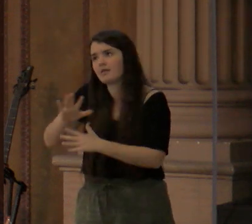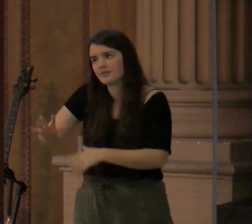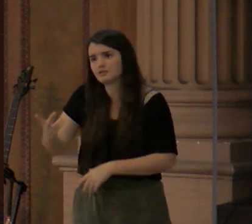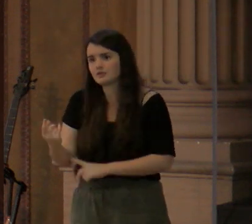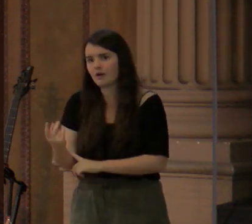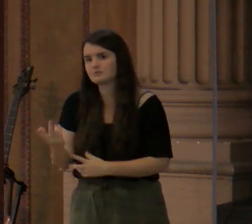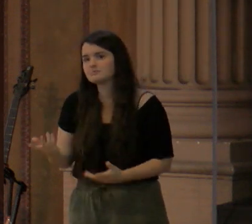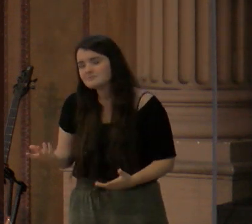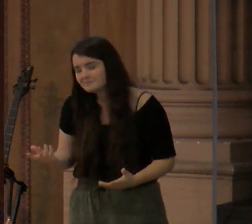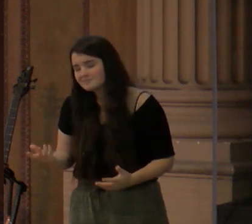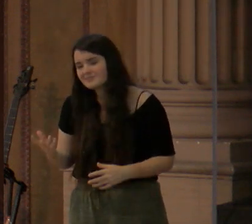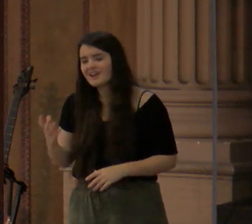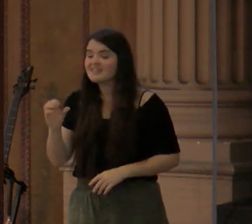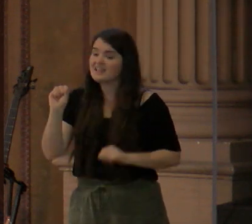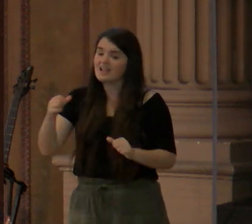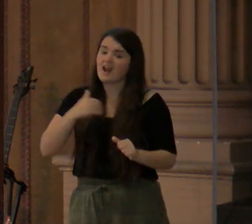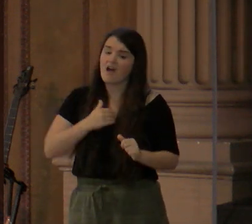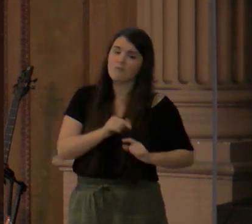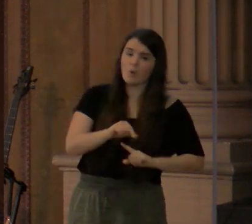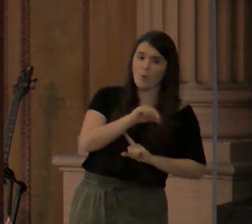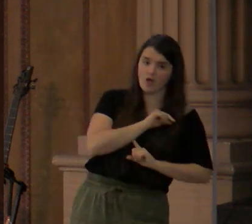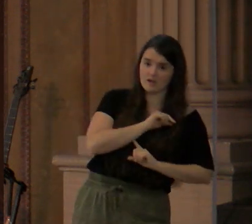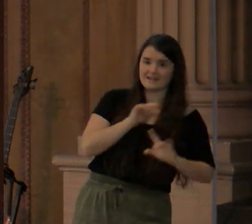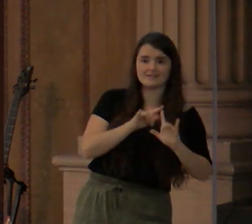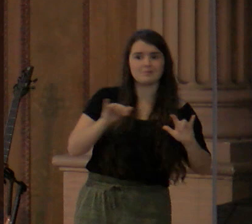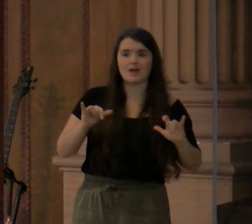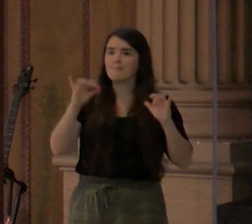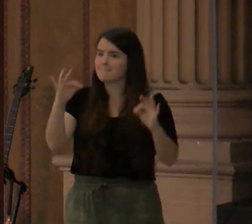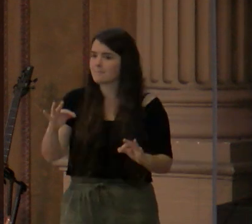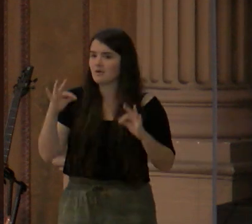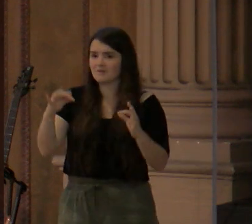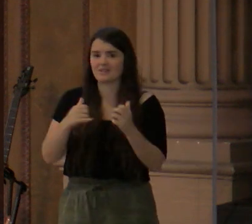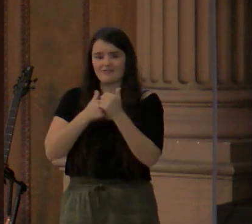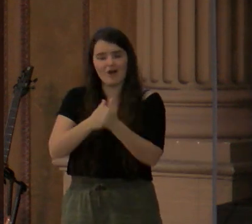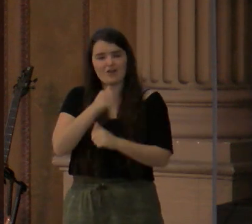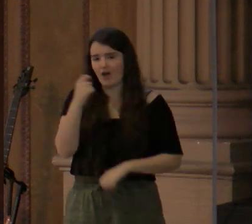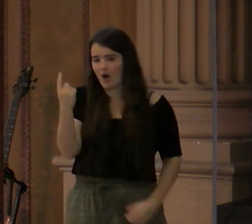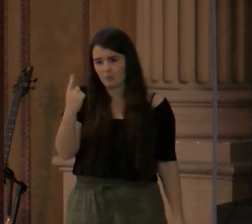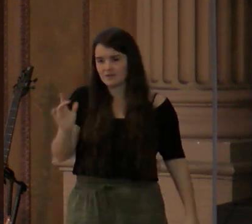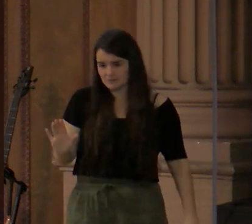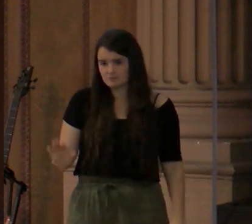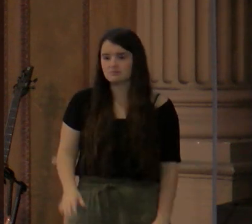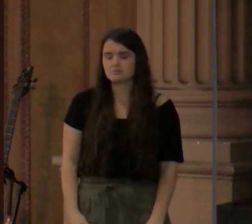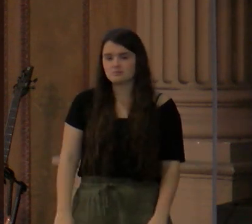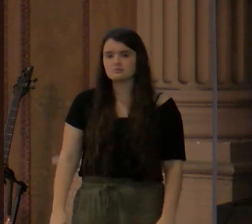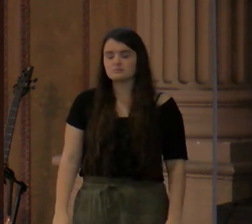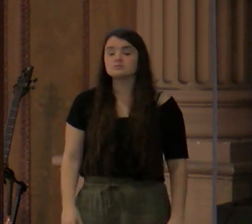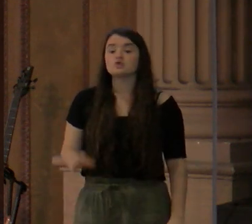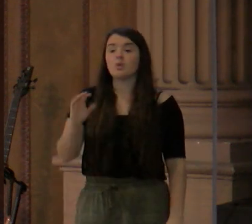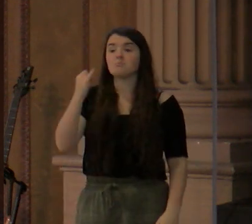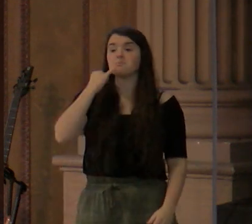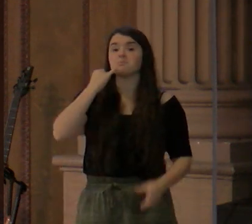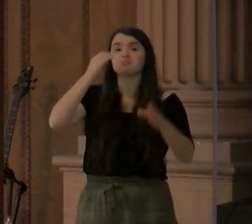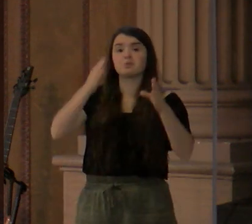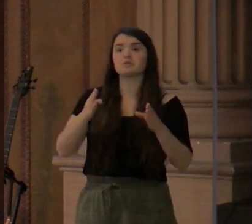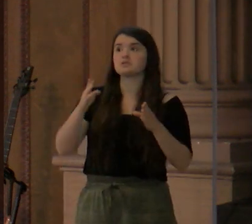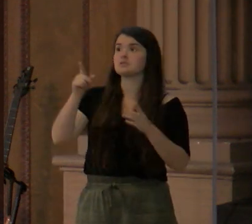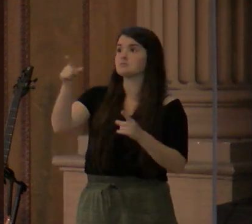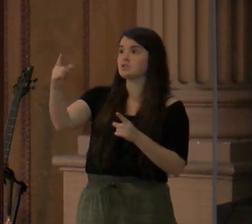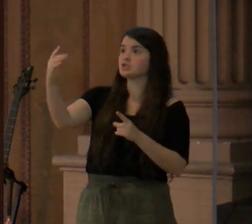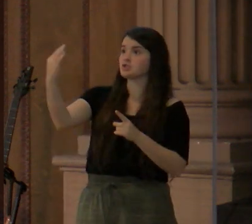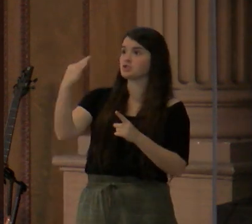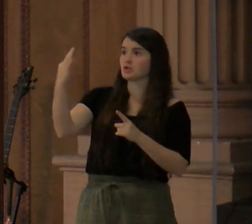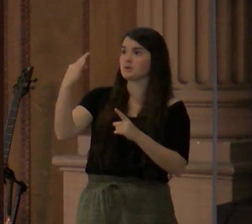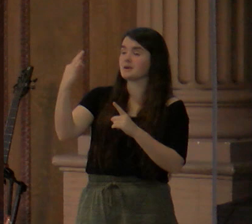obedience in those categories because we can. And so people who obey the Sermon on the Mount truly have certainly